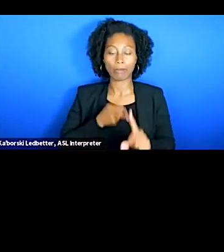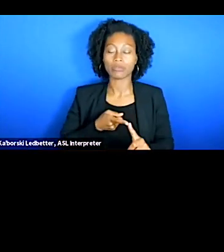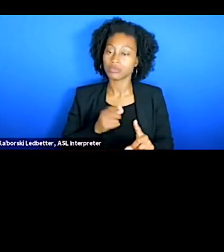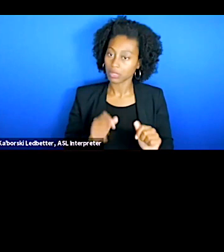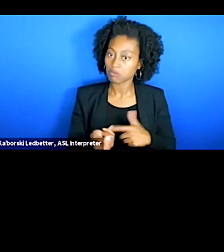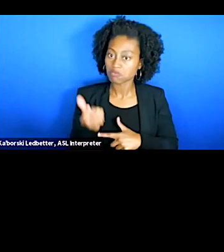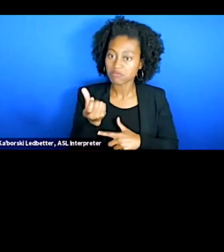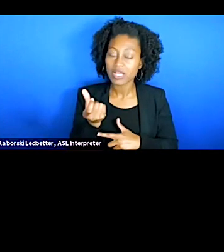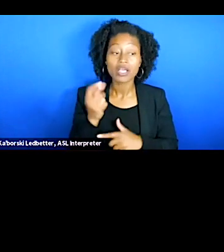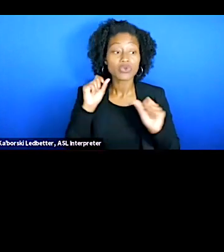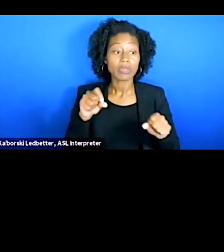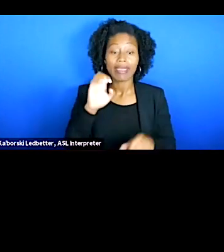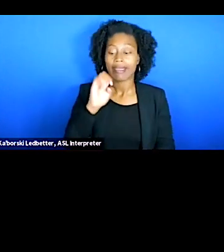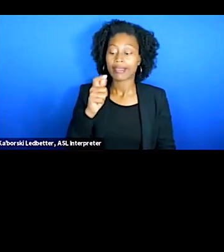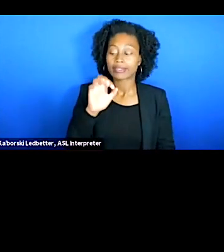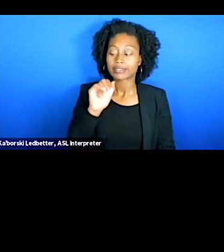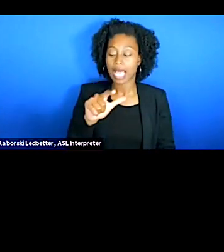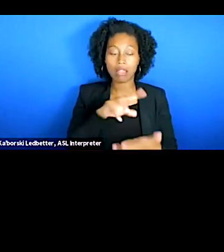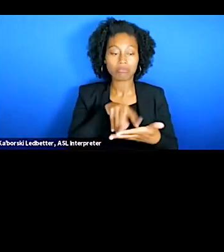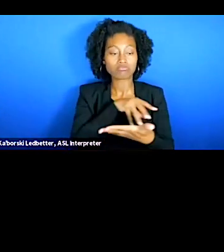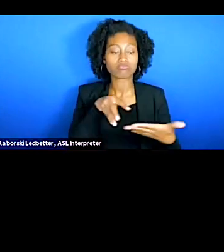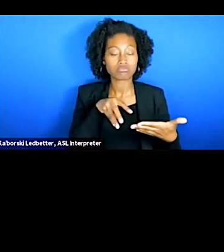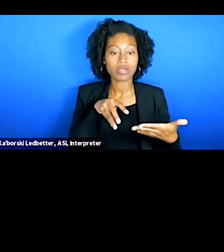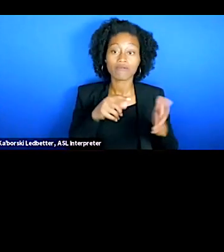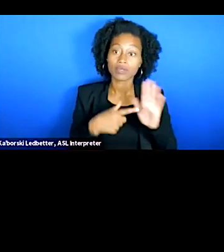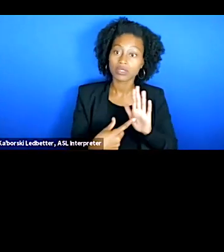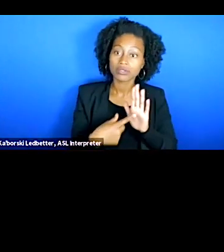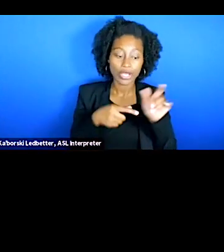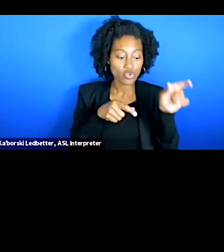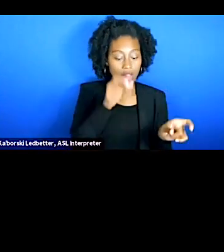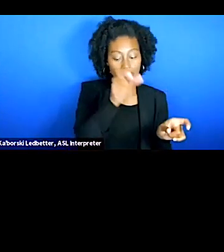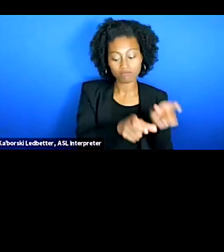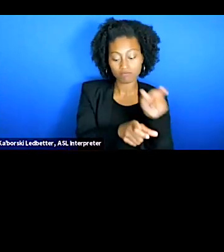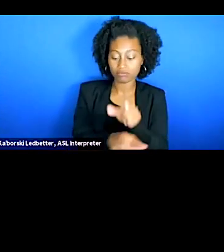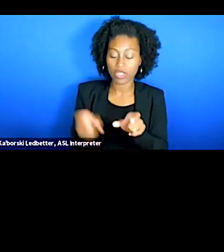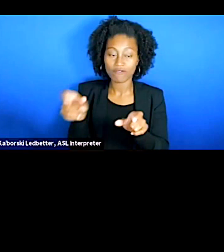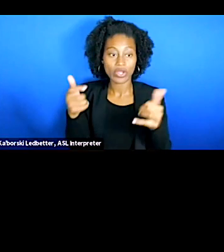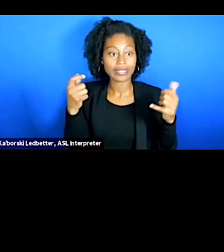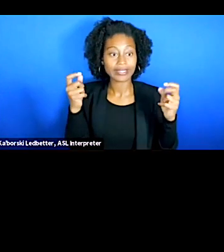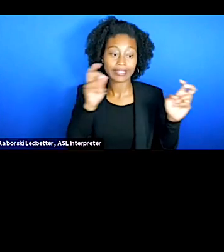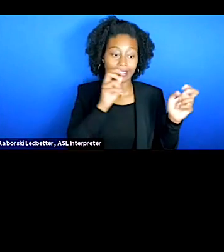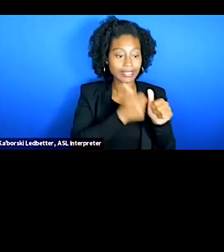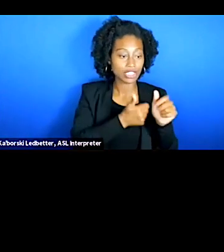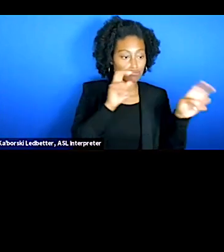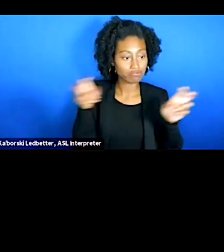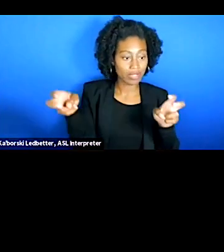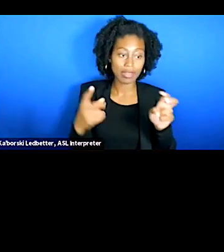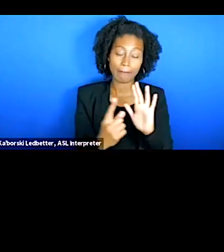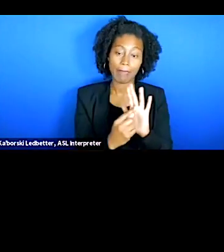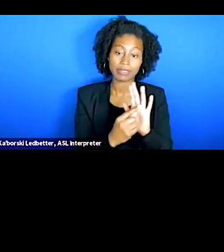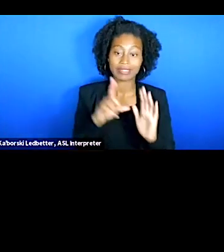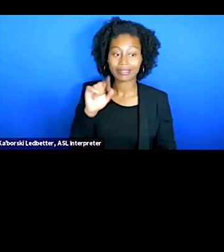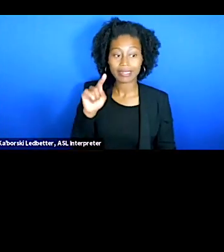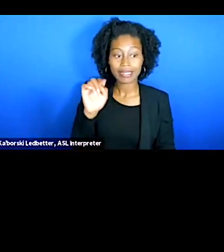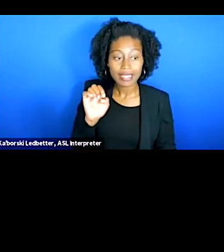for example, has a column for each criterion to be tracked, such as the publication date, whether the